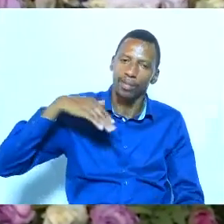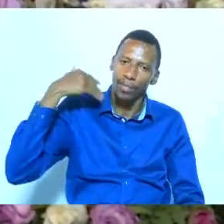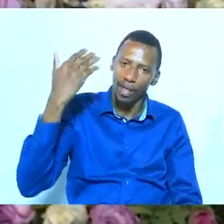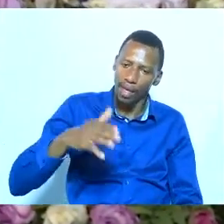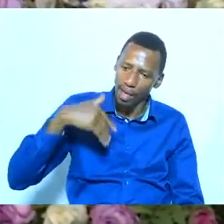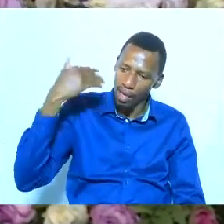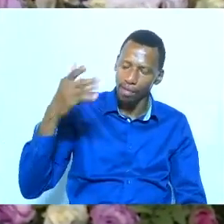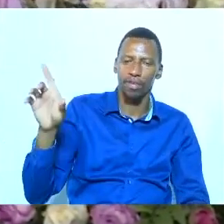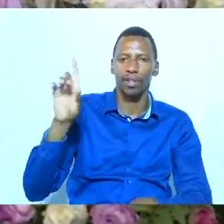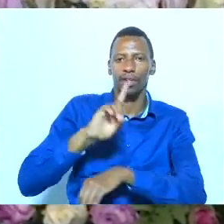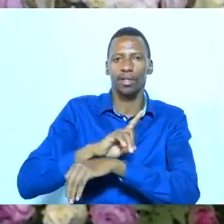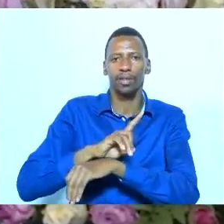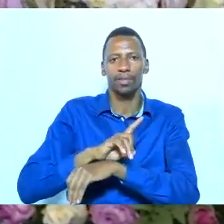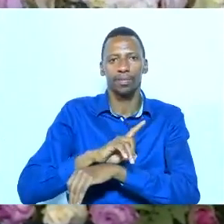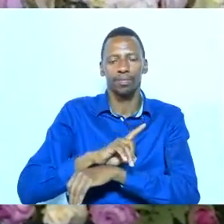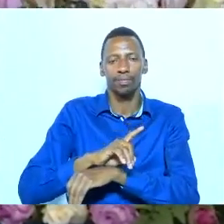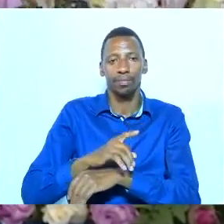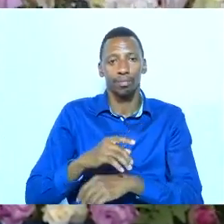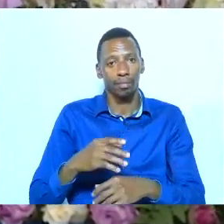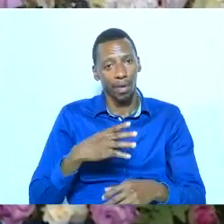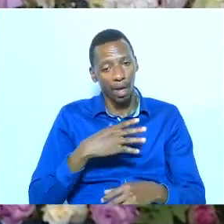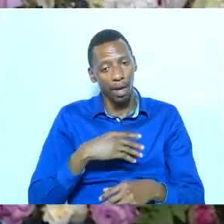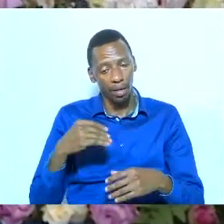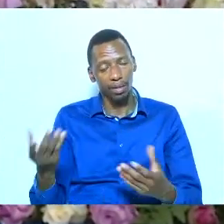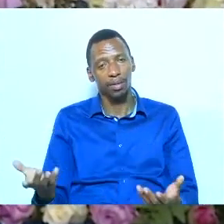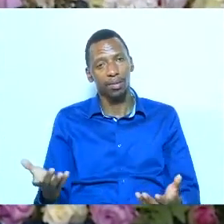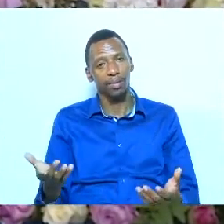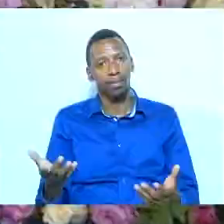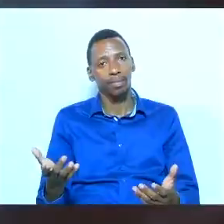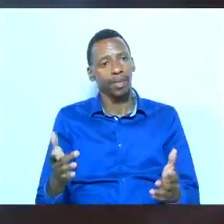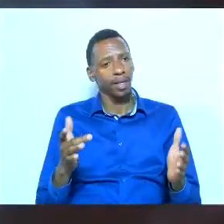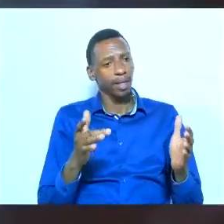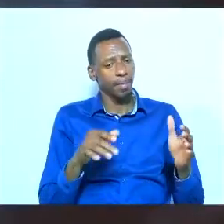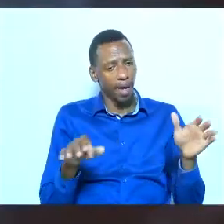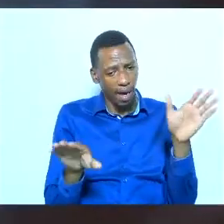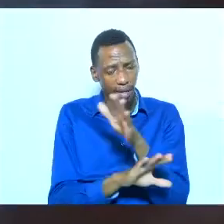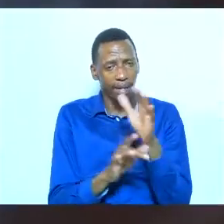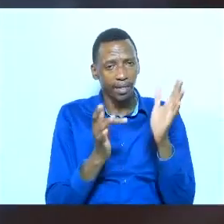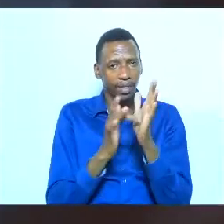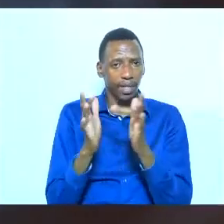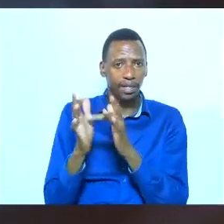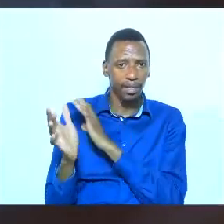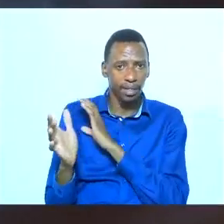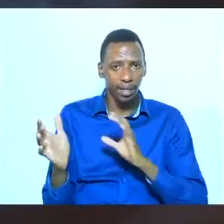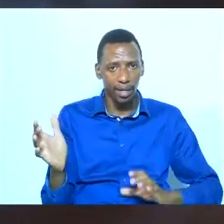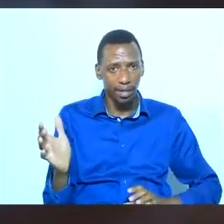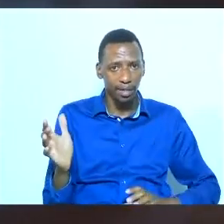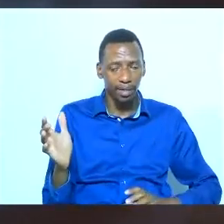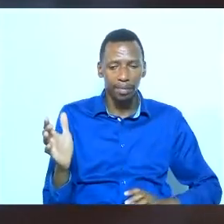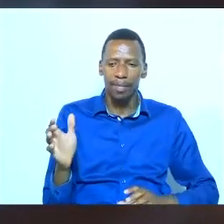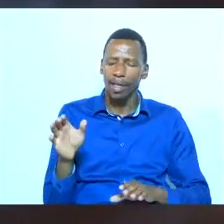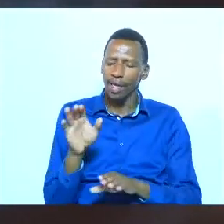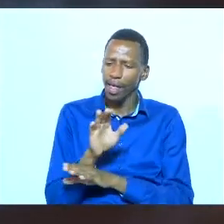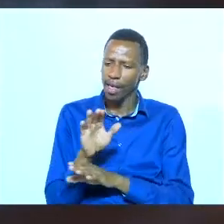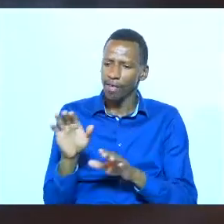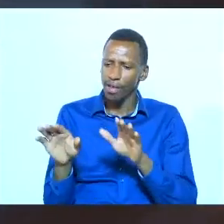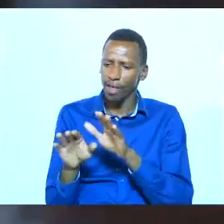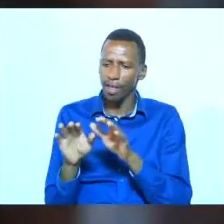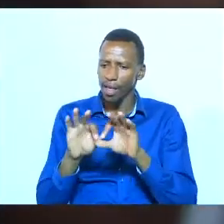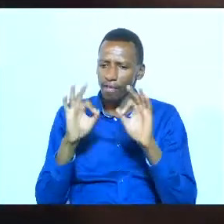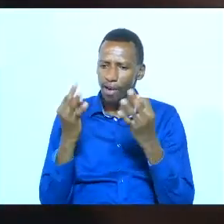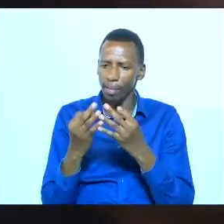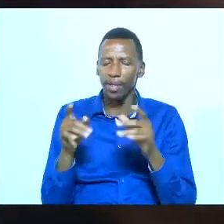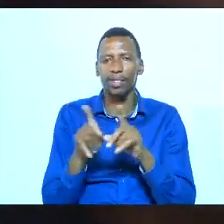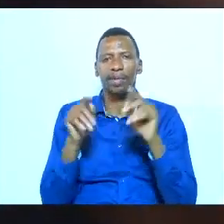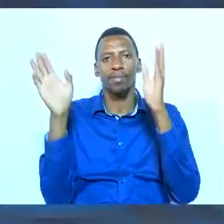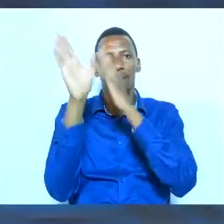day. Under Jesus Christ, every family will be like paradise. Let's stand for the